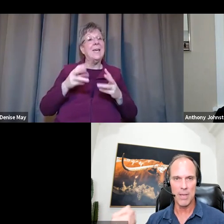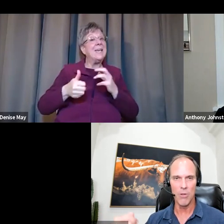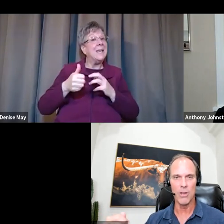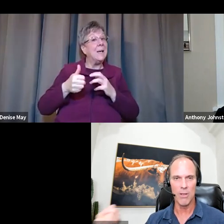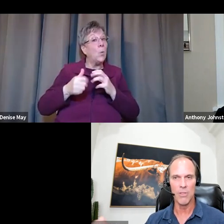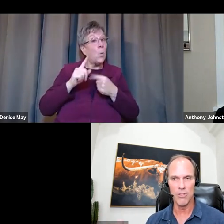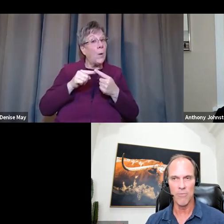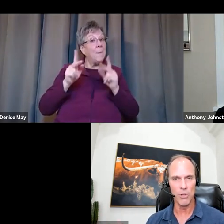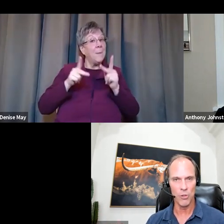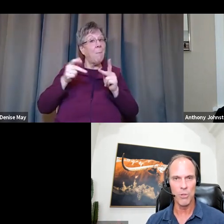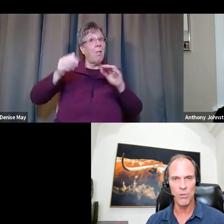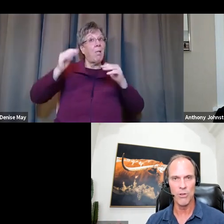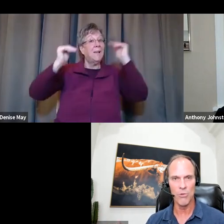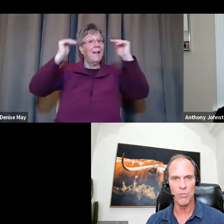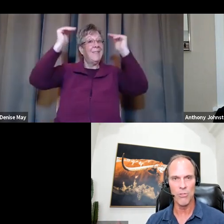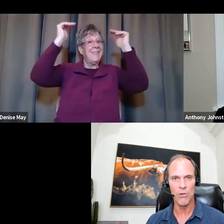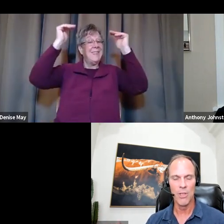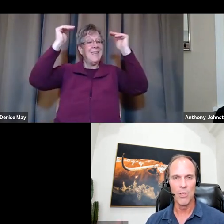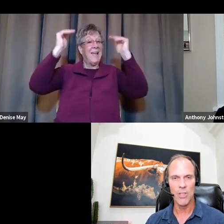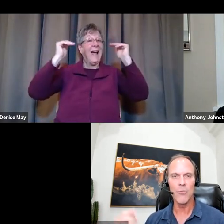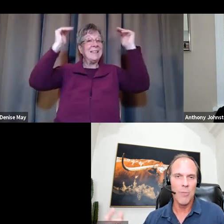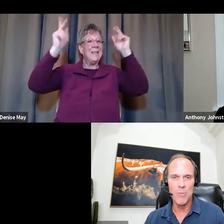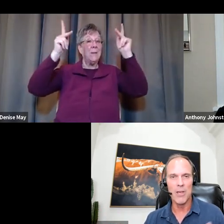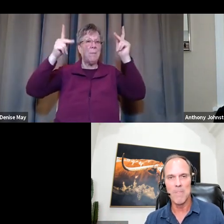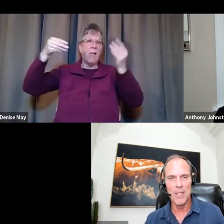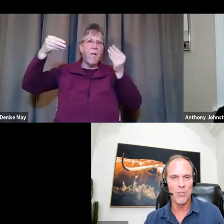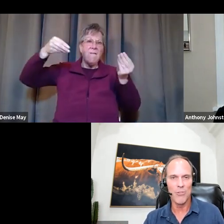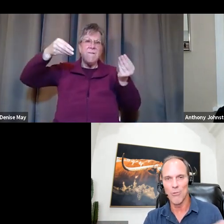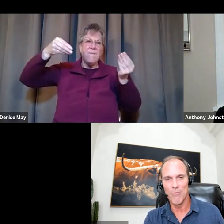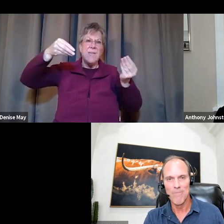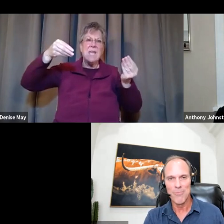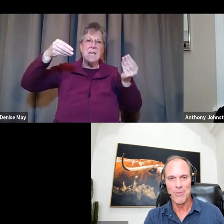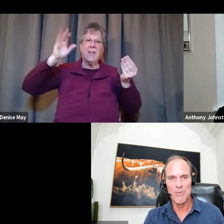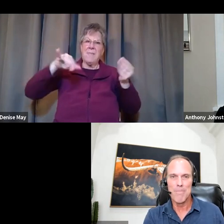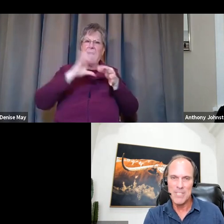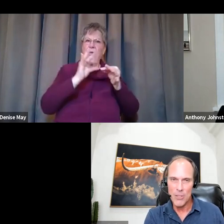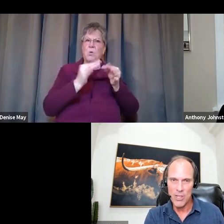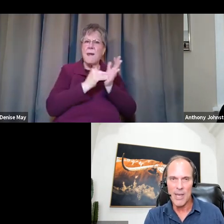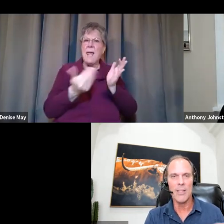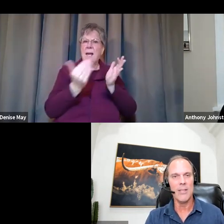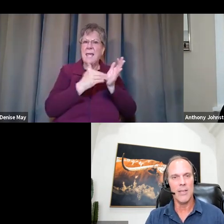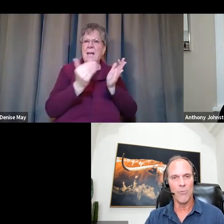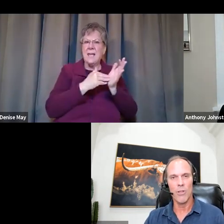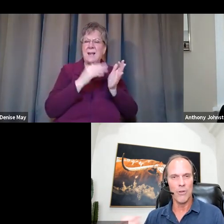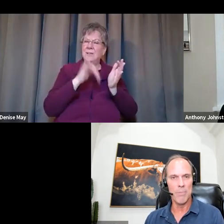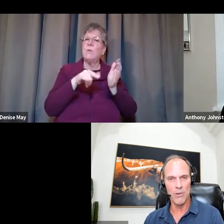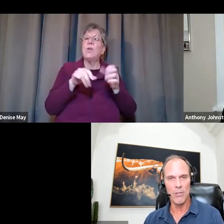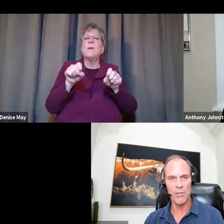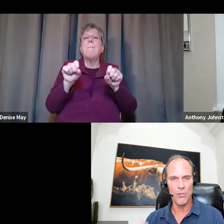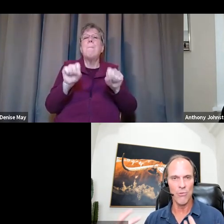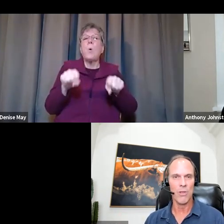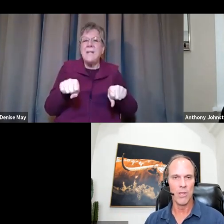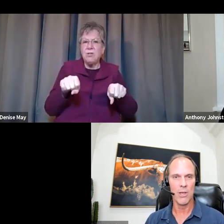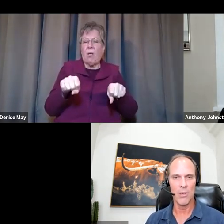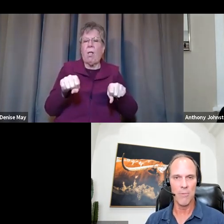who keep pounding on these different conspiracy notions. So that's what I mean by there's this sort of potentiality as well as an